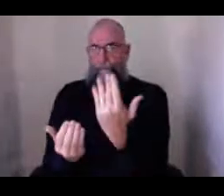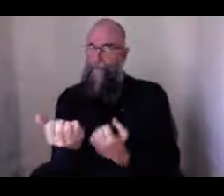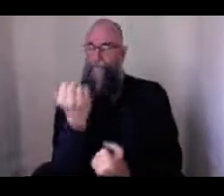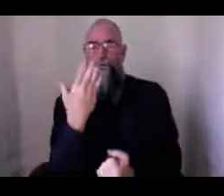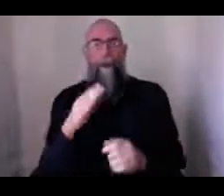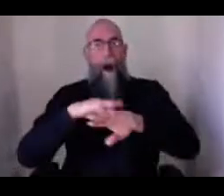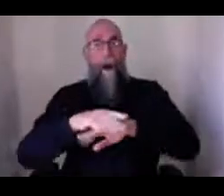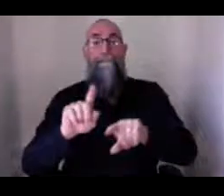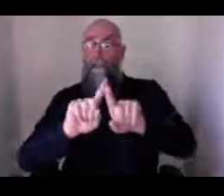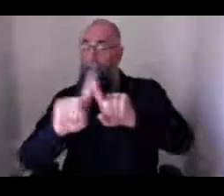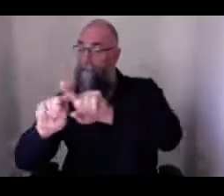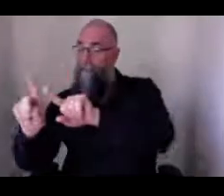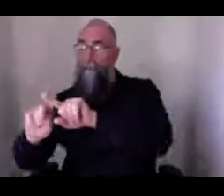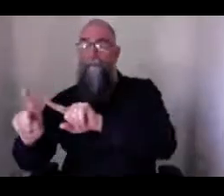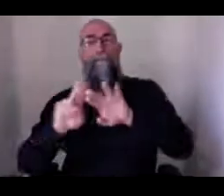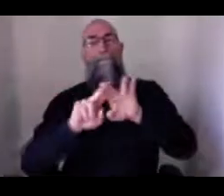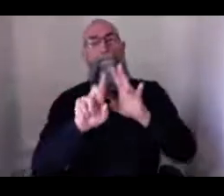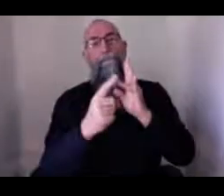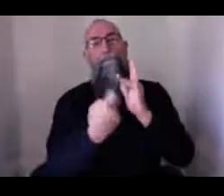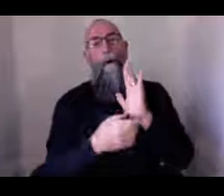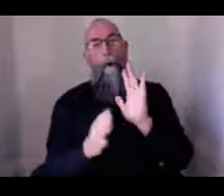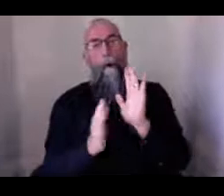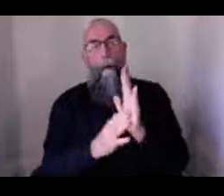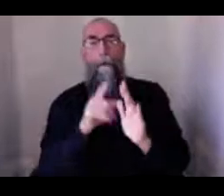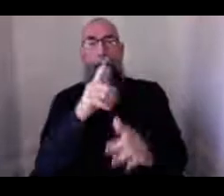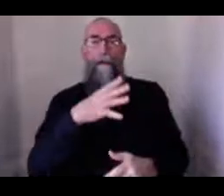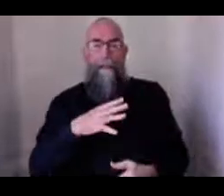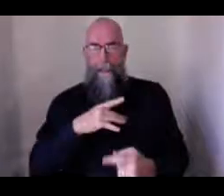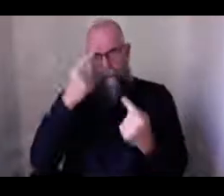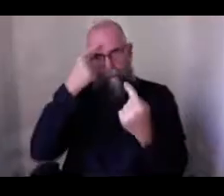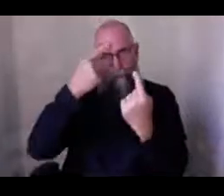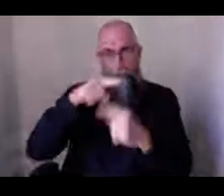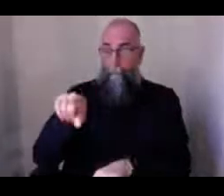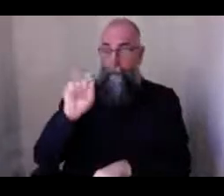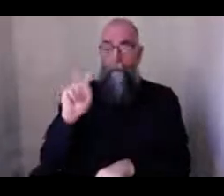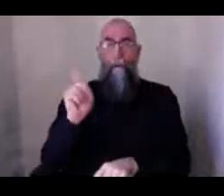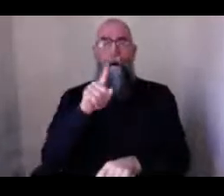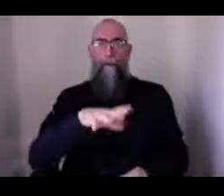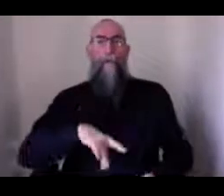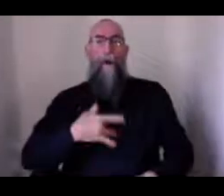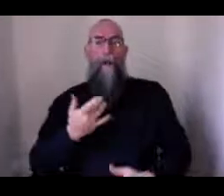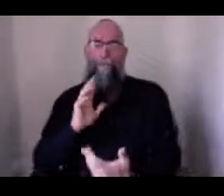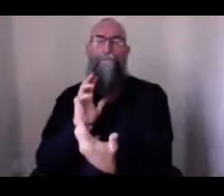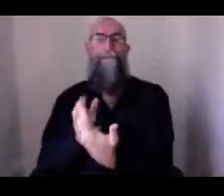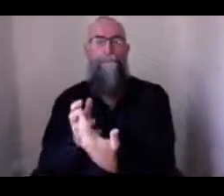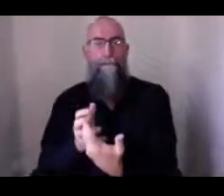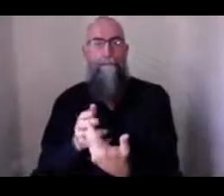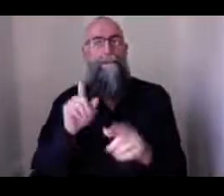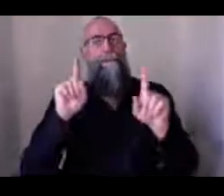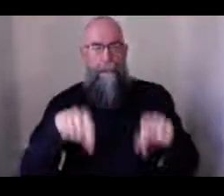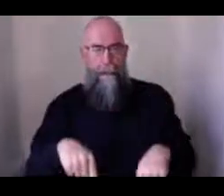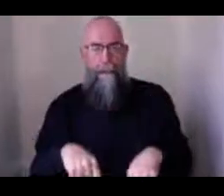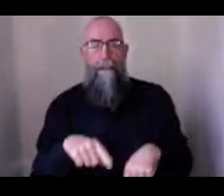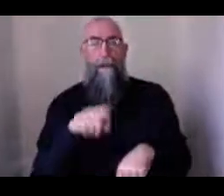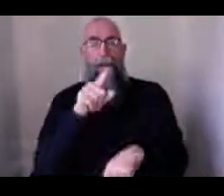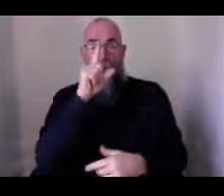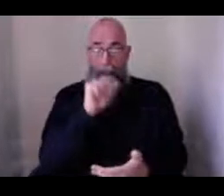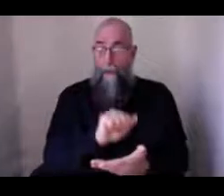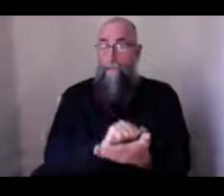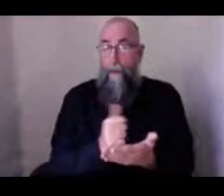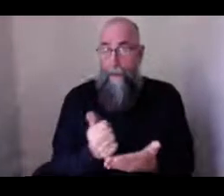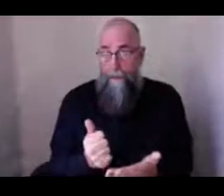would like to start. Once you're there, the website gives you an opportunity to preview the form or even to print it out so that you have